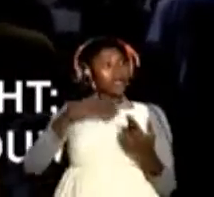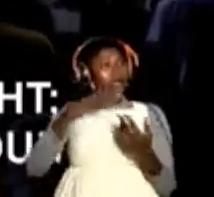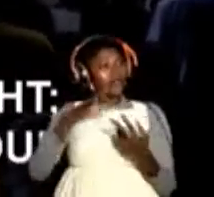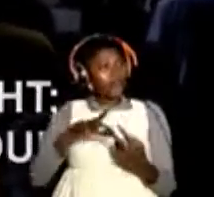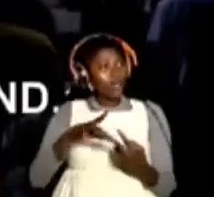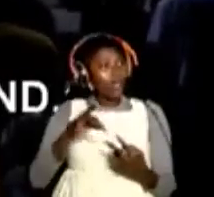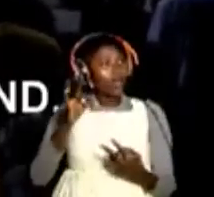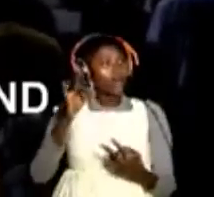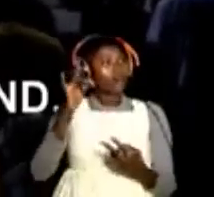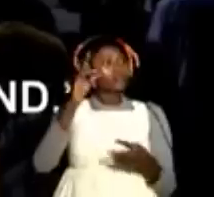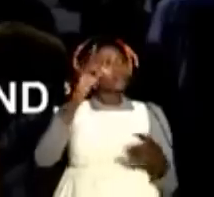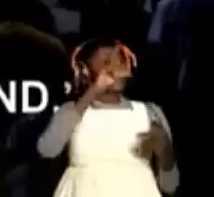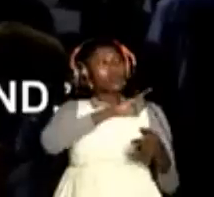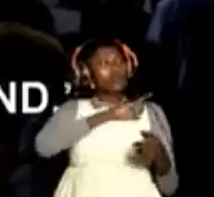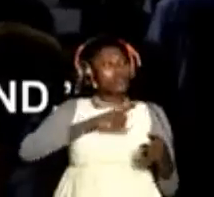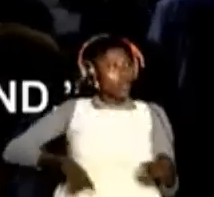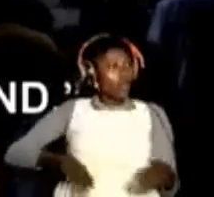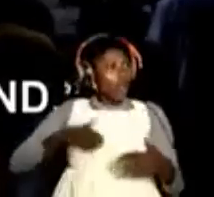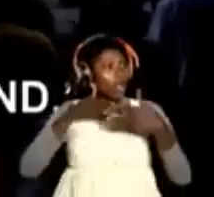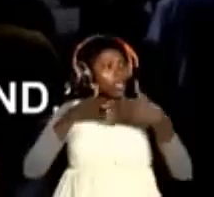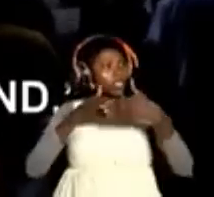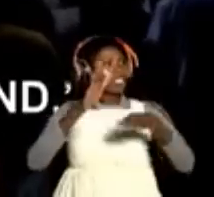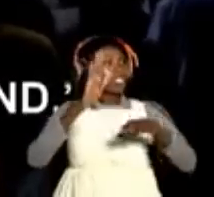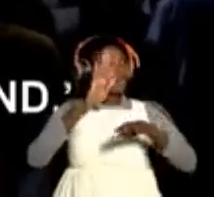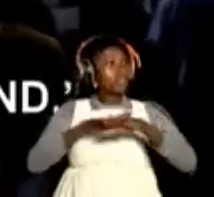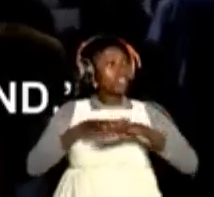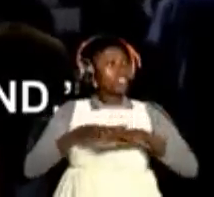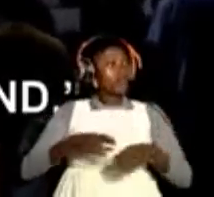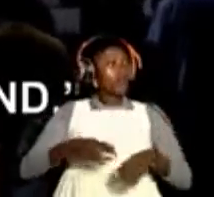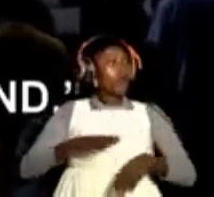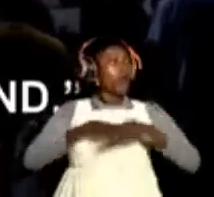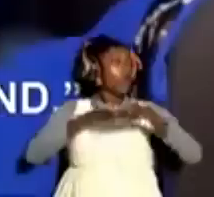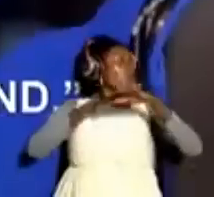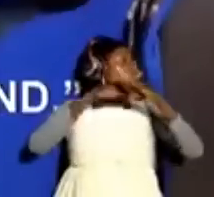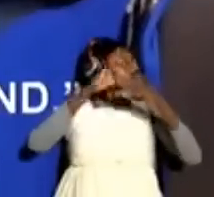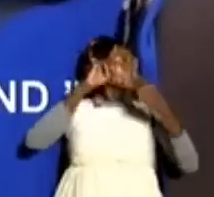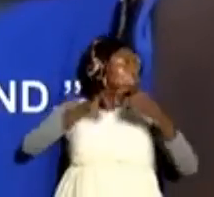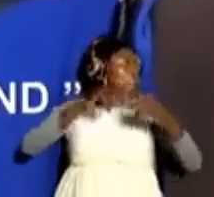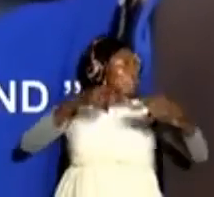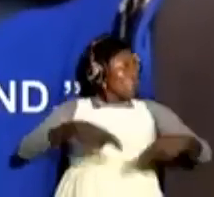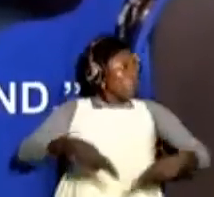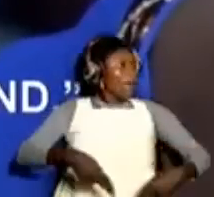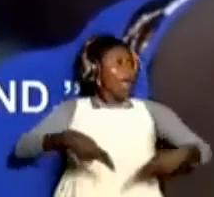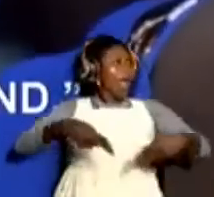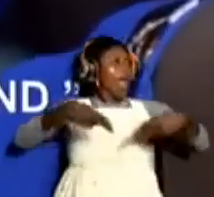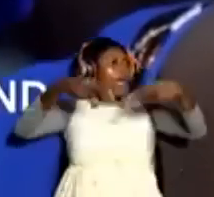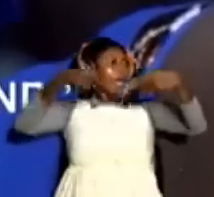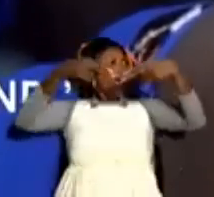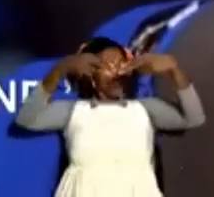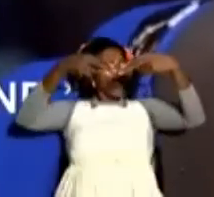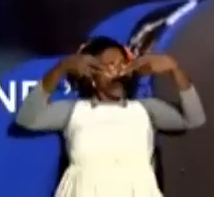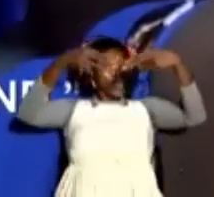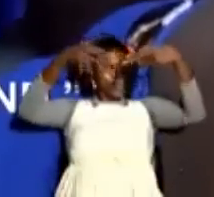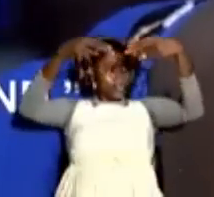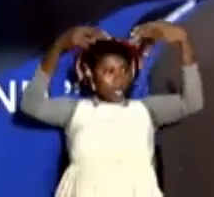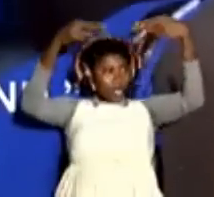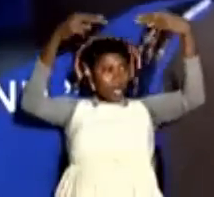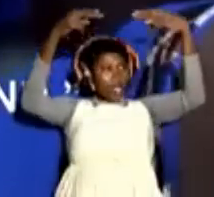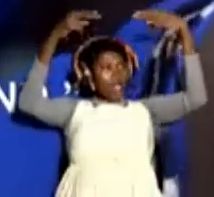Baba. No robo sambara mashim. Mandaya, Baba, Baba. No robo shim.